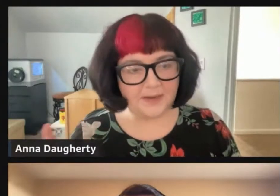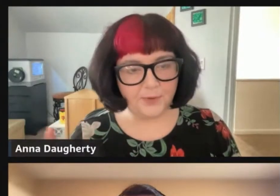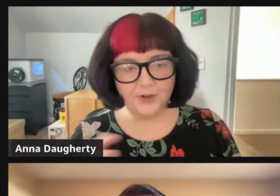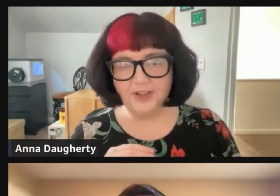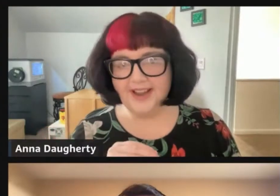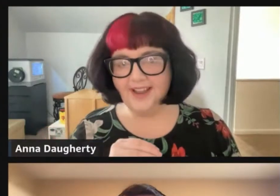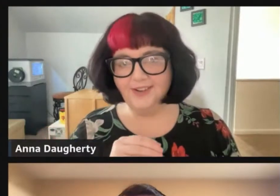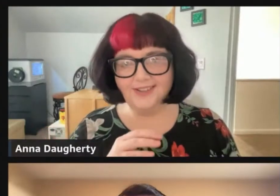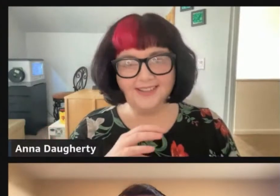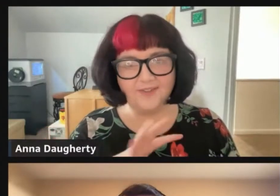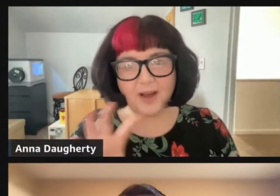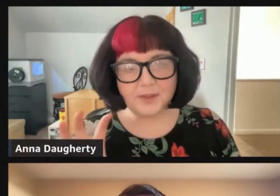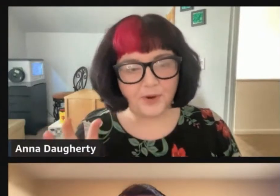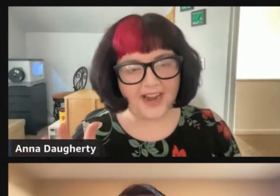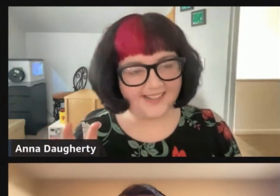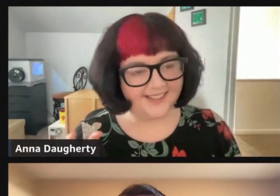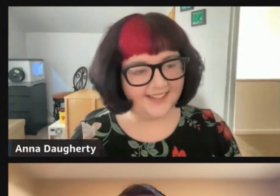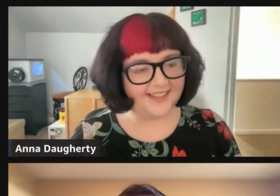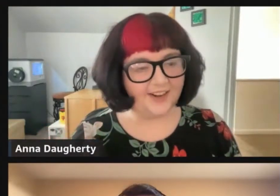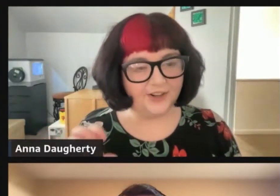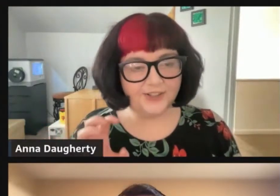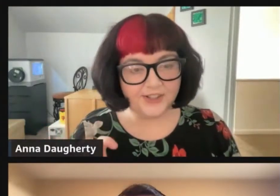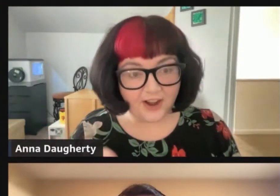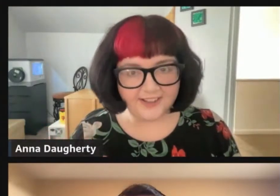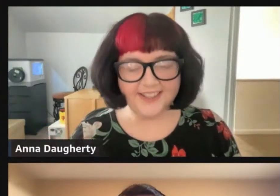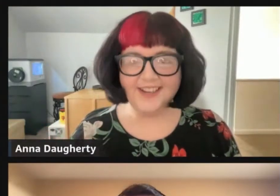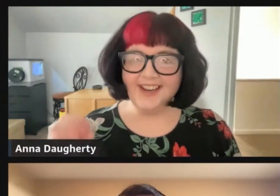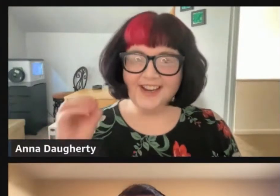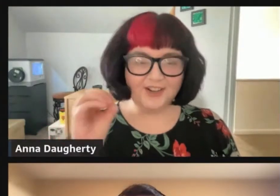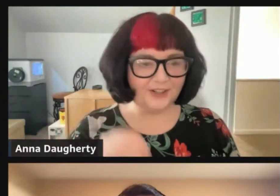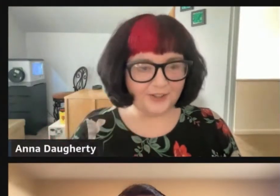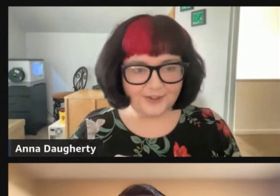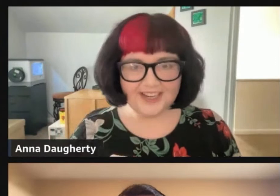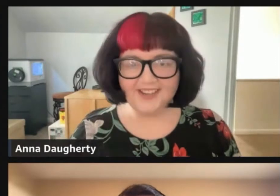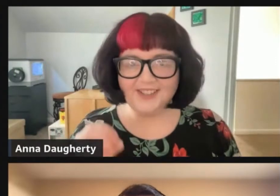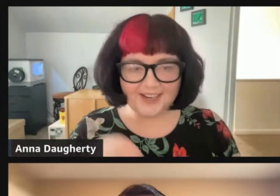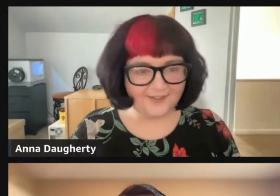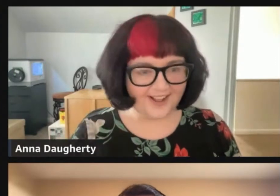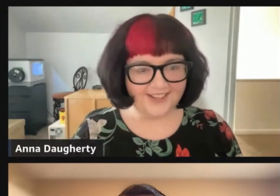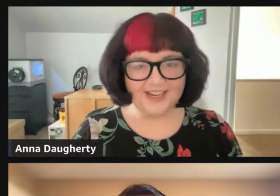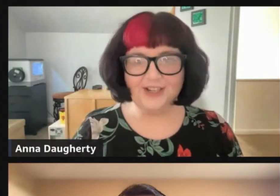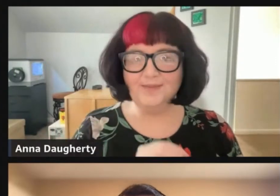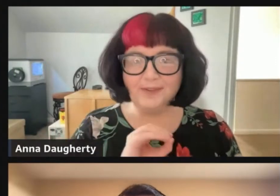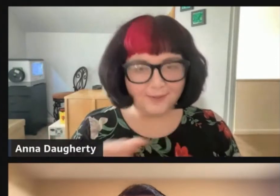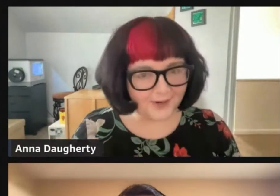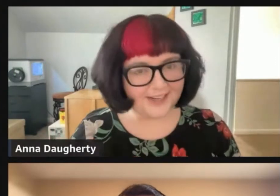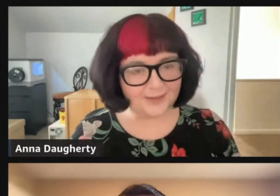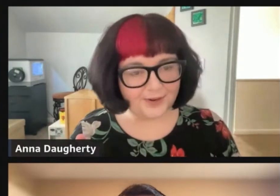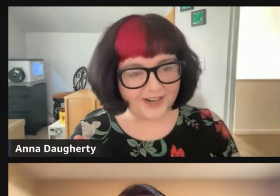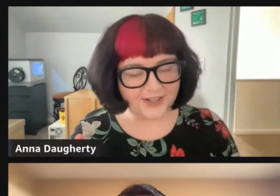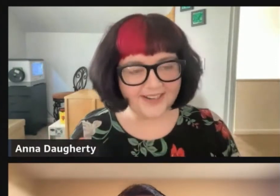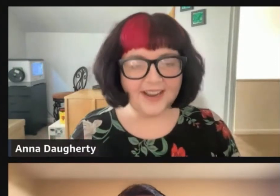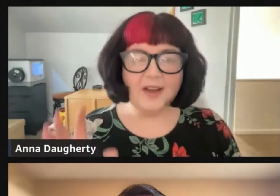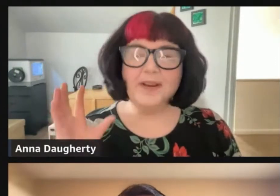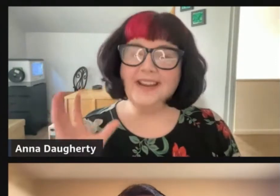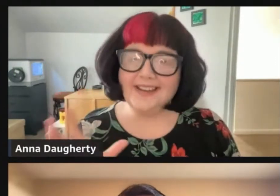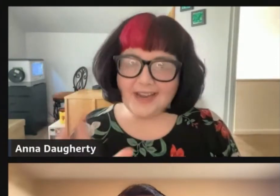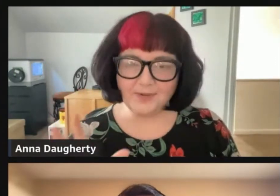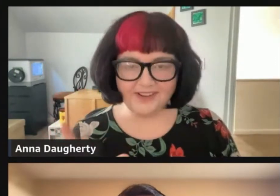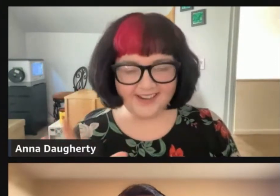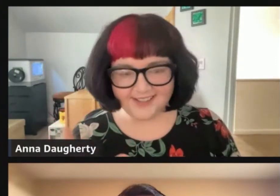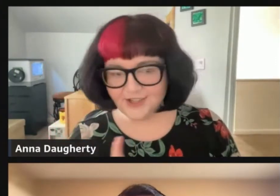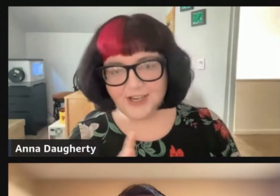and people and DevOps practices that are solid, include testing and validation before you get to production.